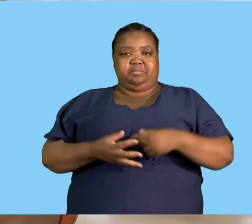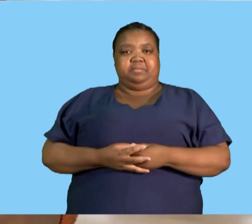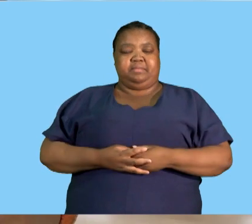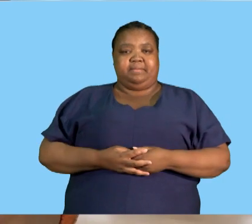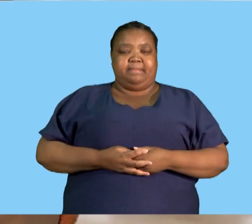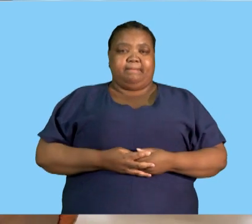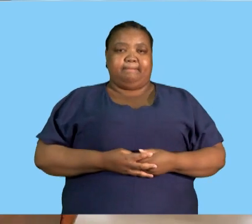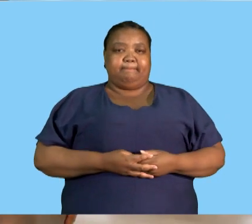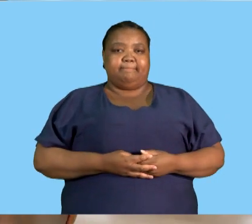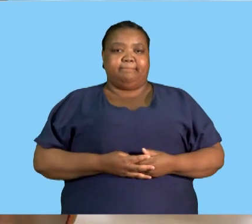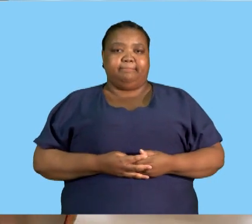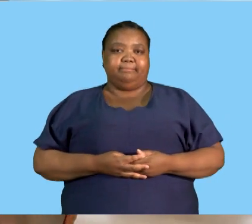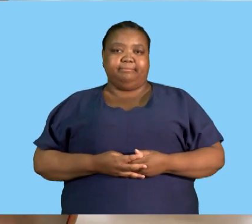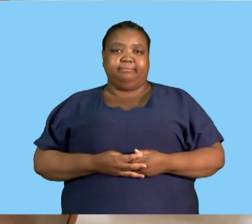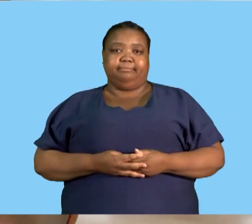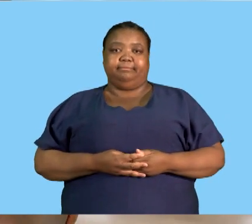two techniques today.